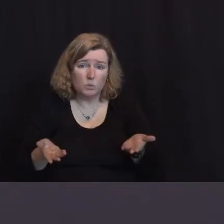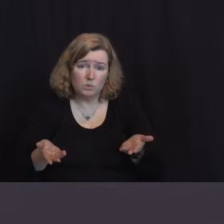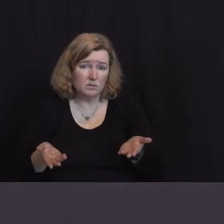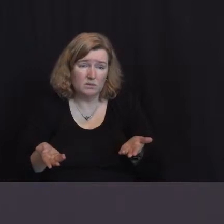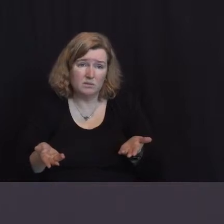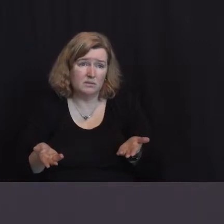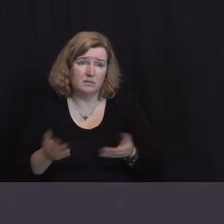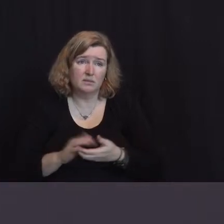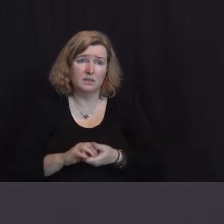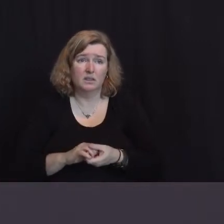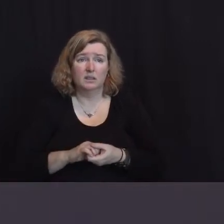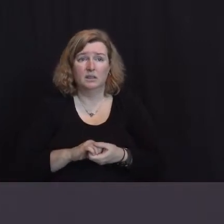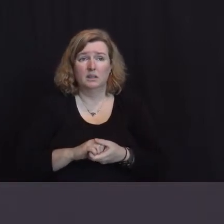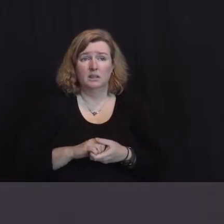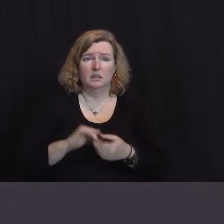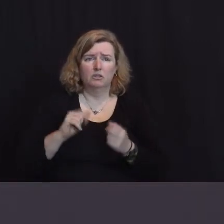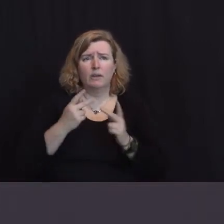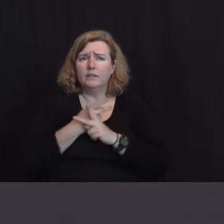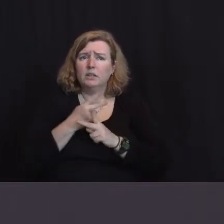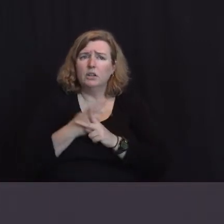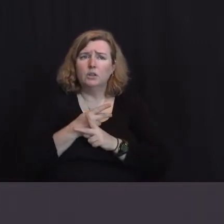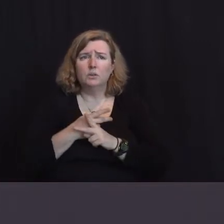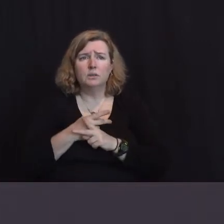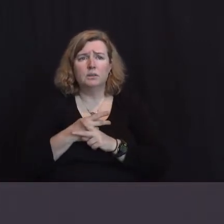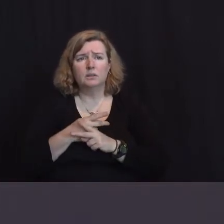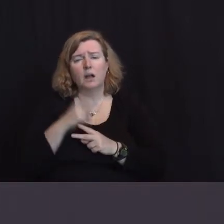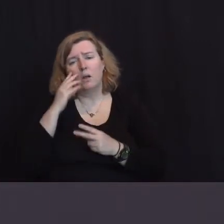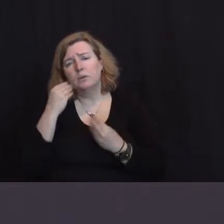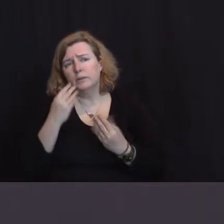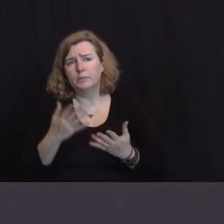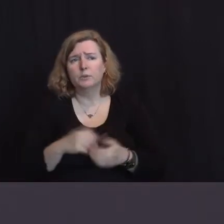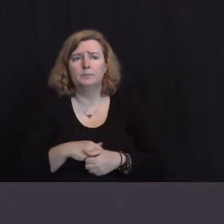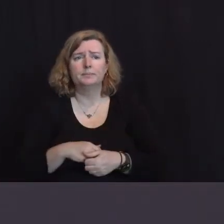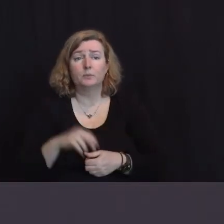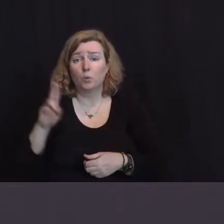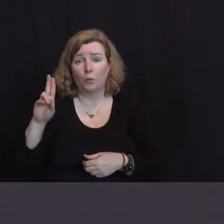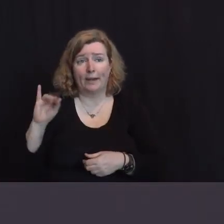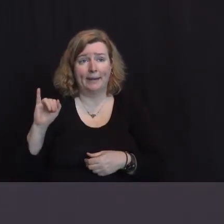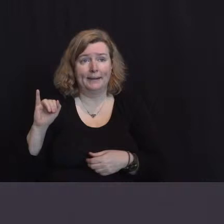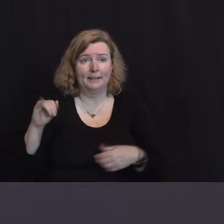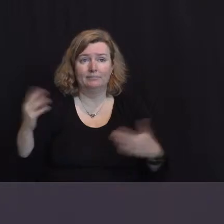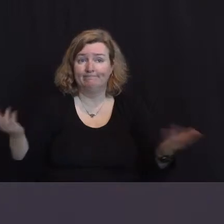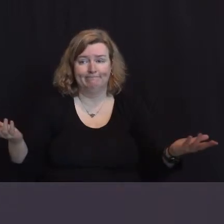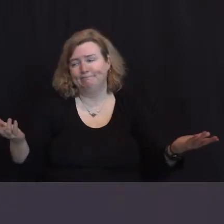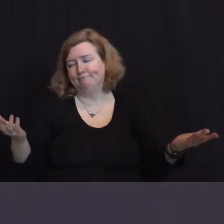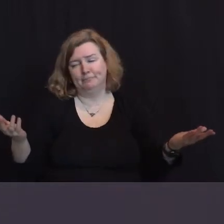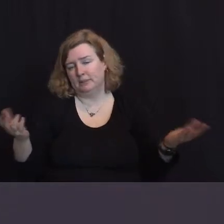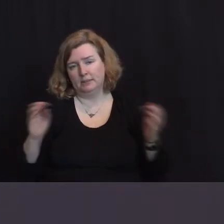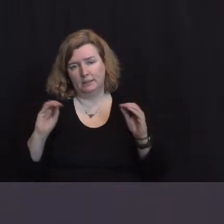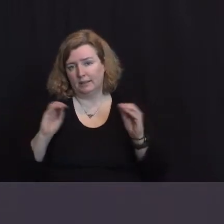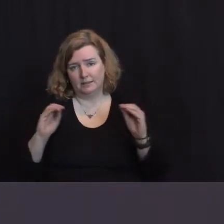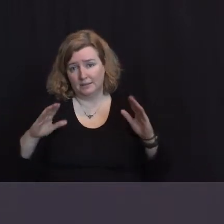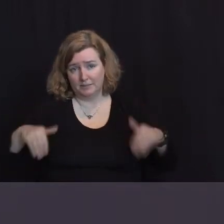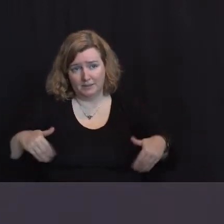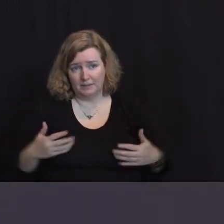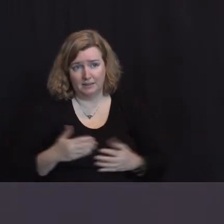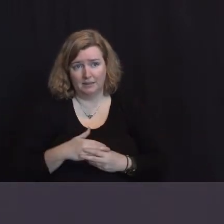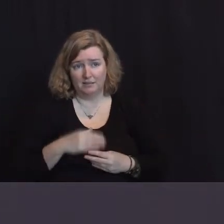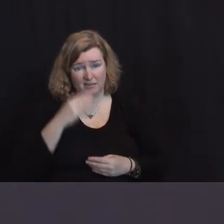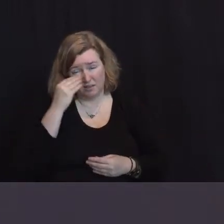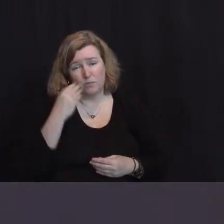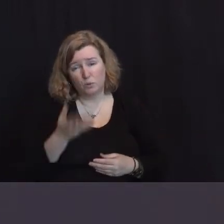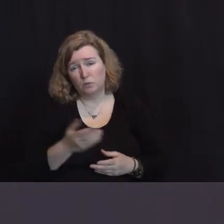out when to get back to you. I've got nothing on unemployment insurance yet, but if I do get it, I'll come back to you. Otherwise, we will follow up offline.